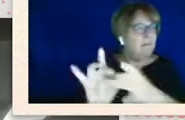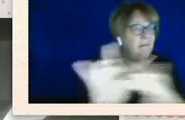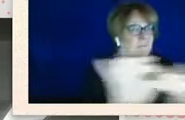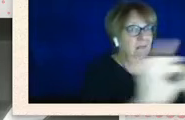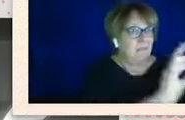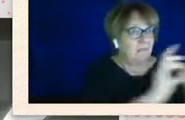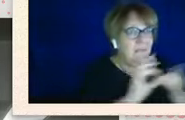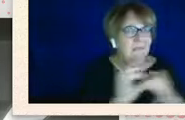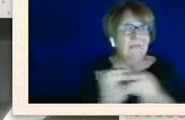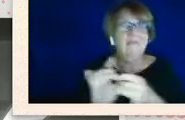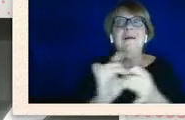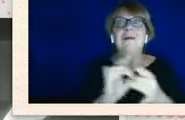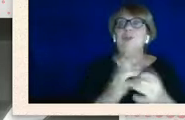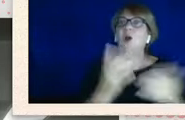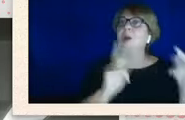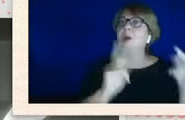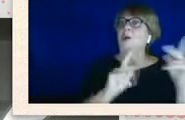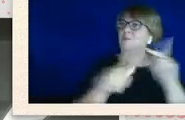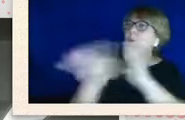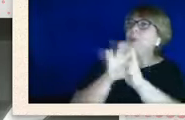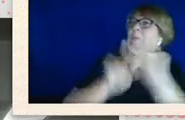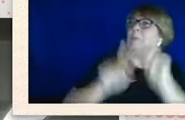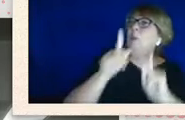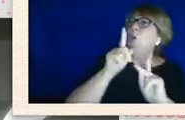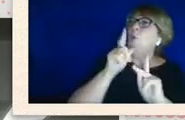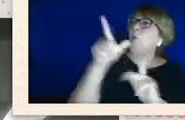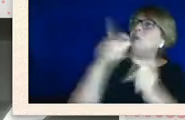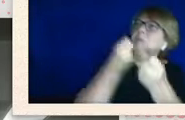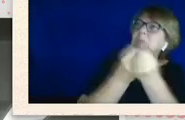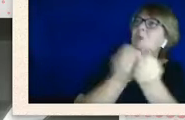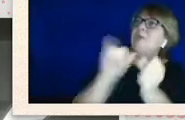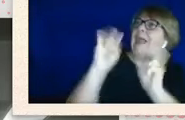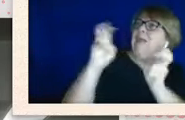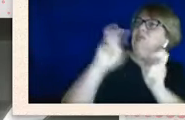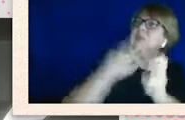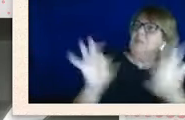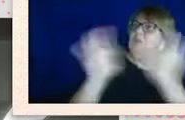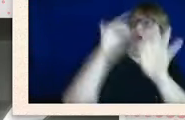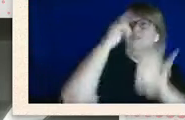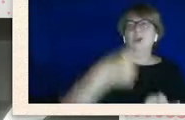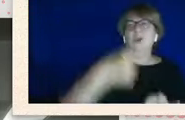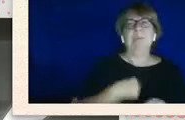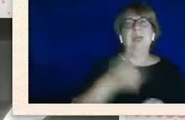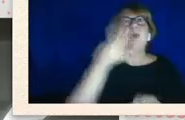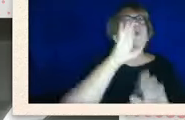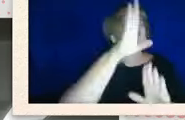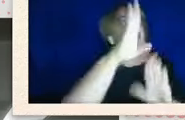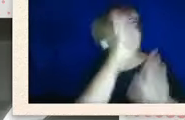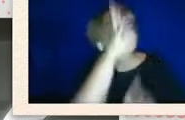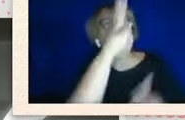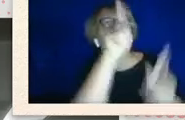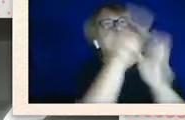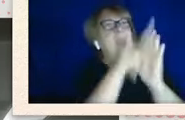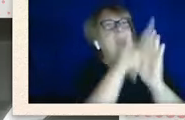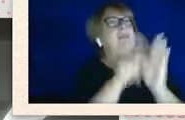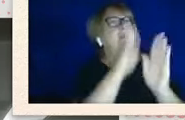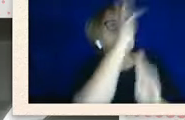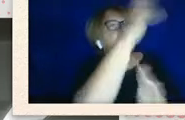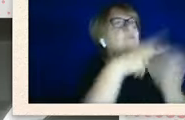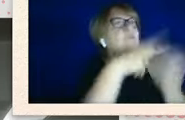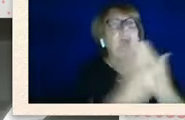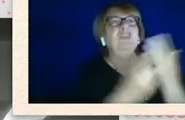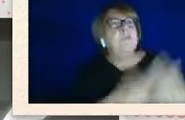that are important to you, that are going to create policy and develop projects that are important to you. So that is why